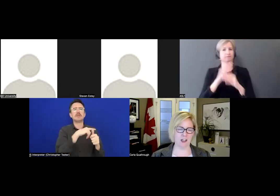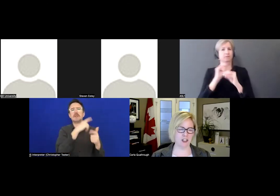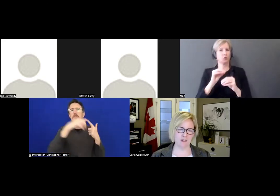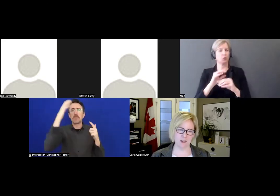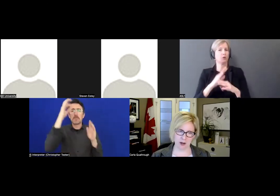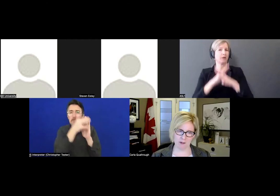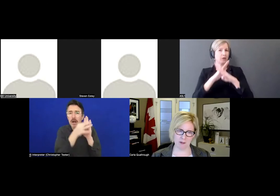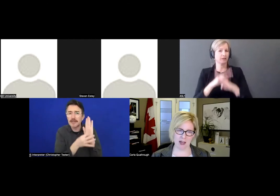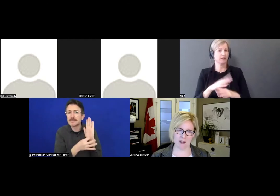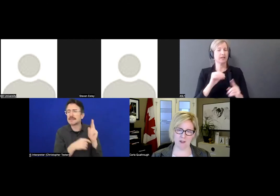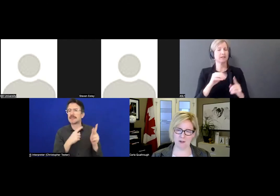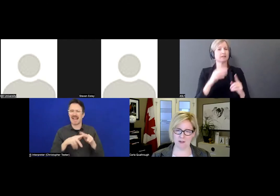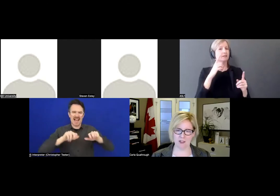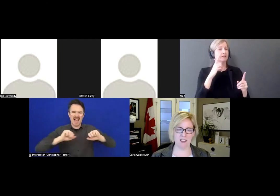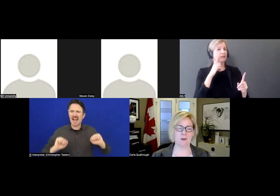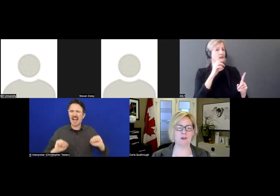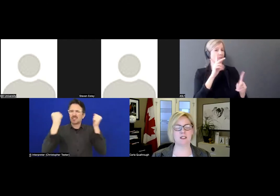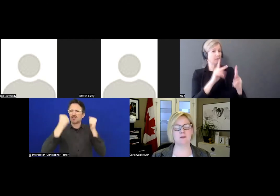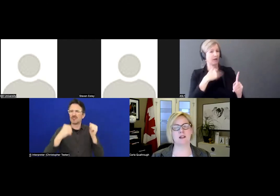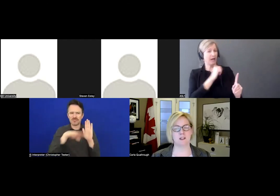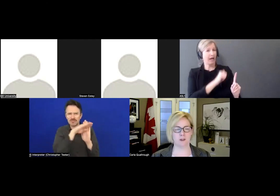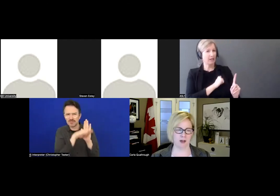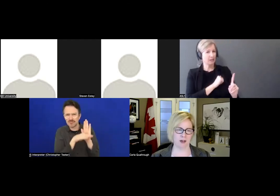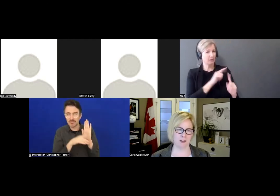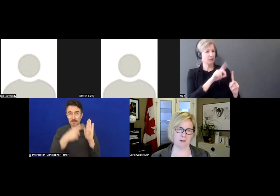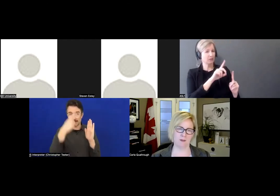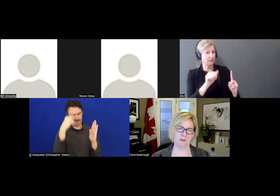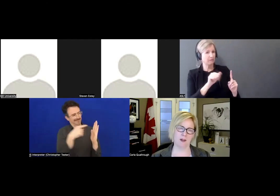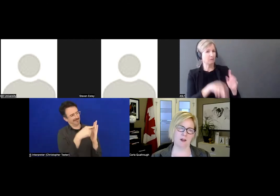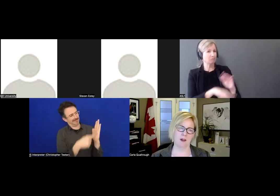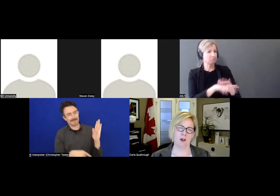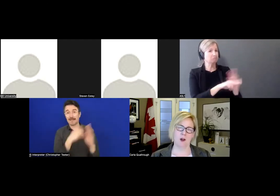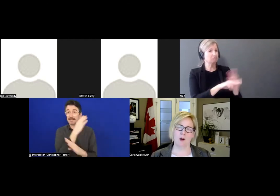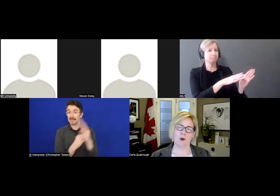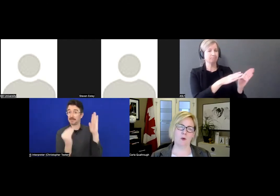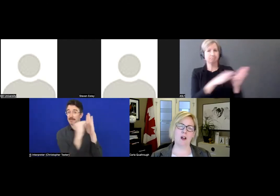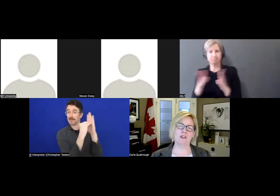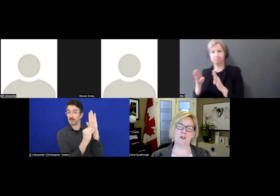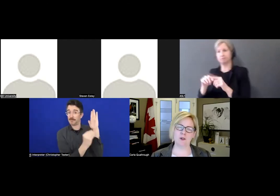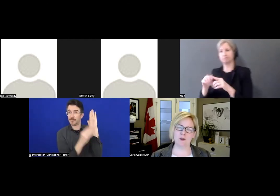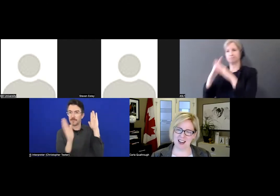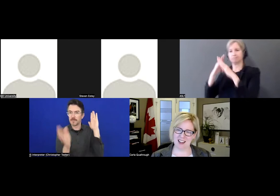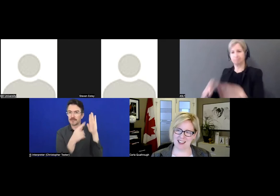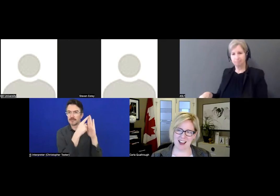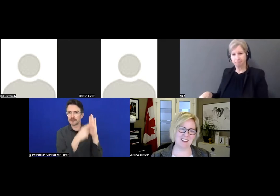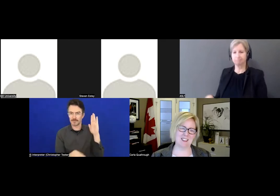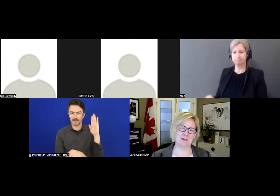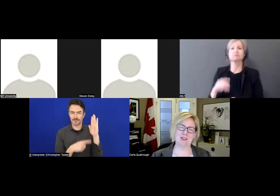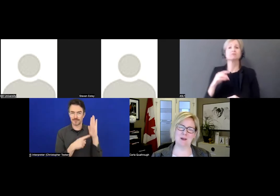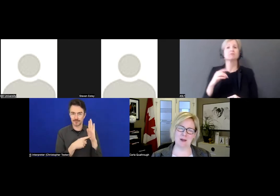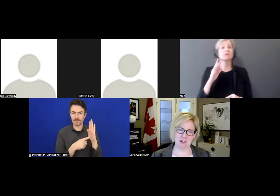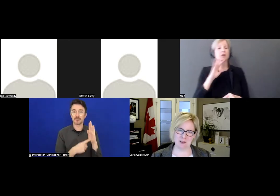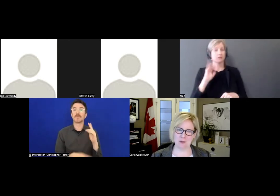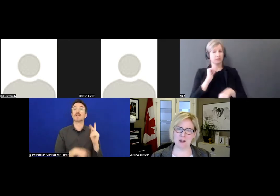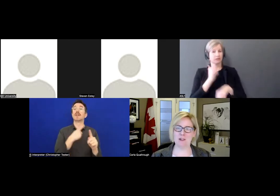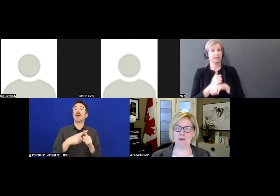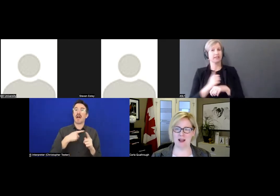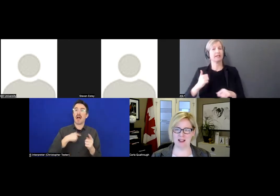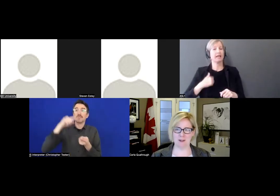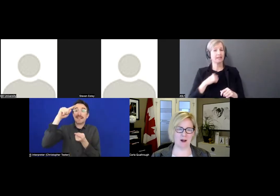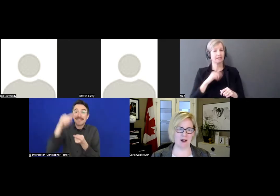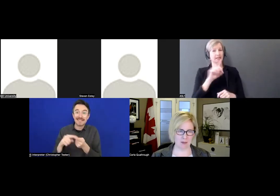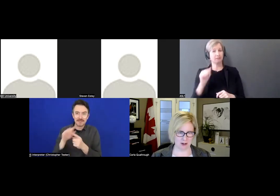and a shift away from attitudes of disableism and discrimination. We'll also create the Canada Disability Benefit, which,